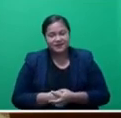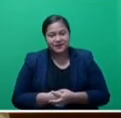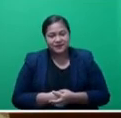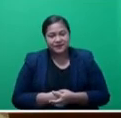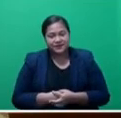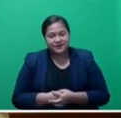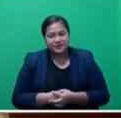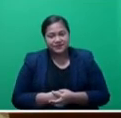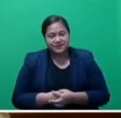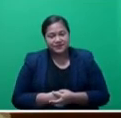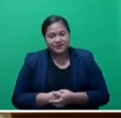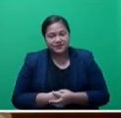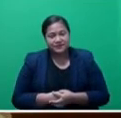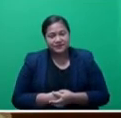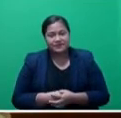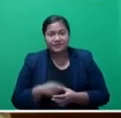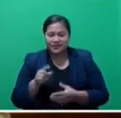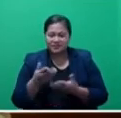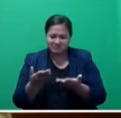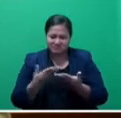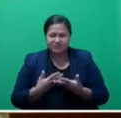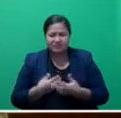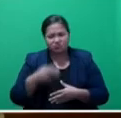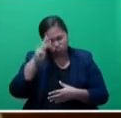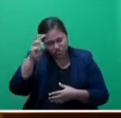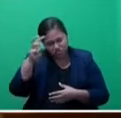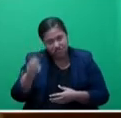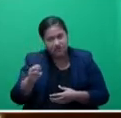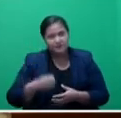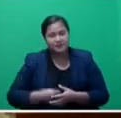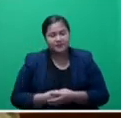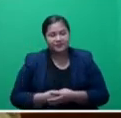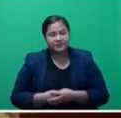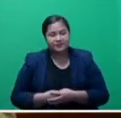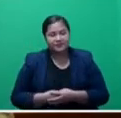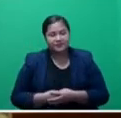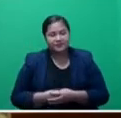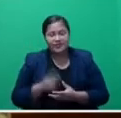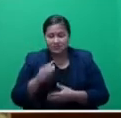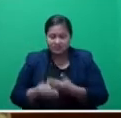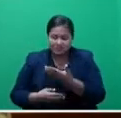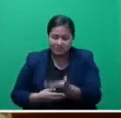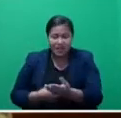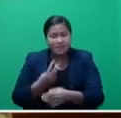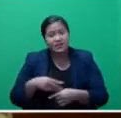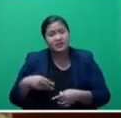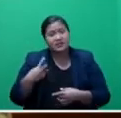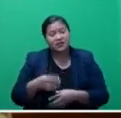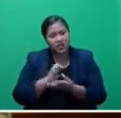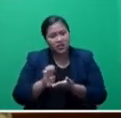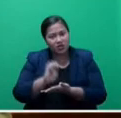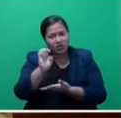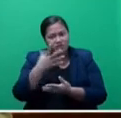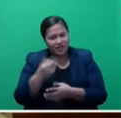That gives me the basis and reason, Mr. Speaker, sir, to call upon the Honourable Minister for Economy to give a serious thought to